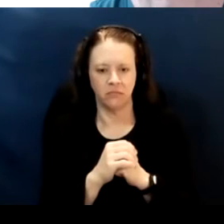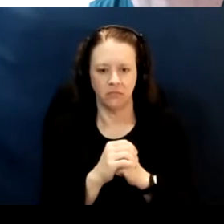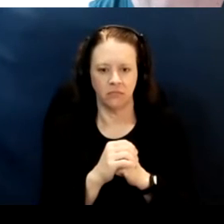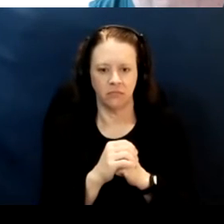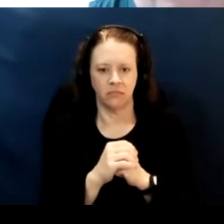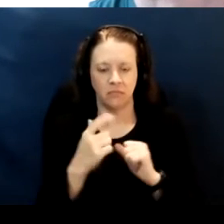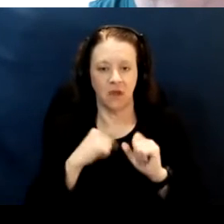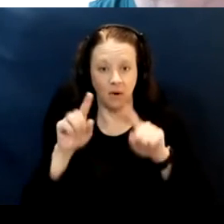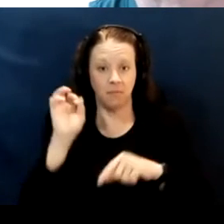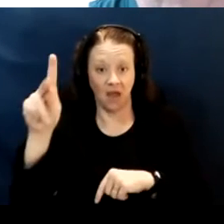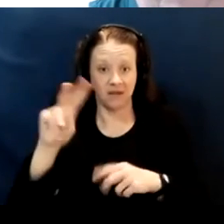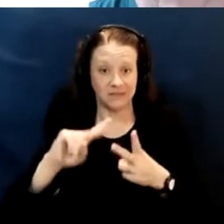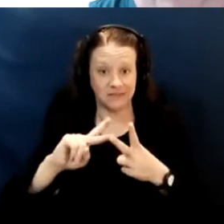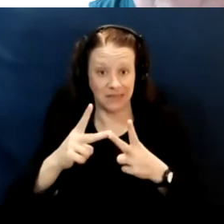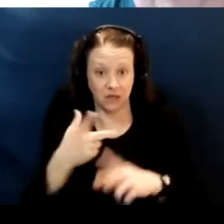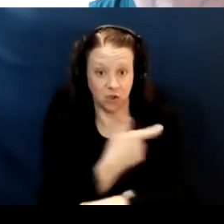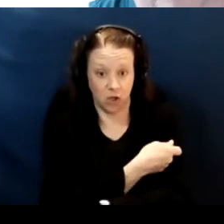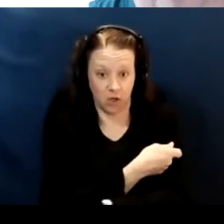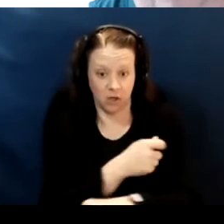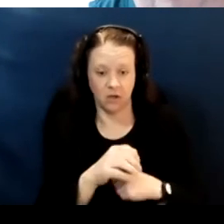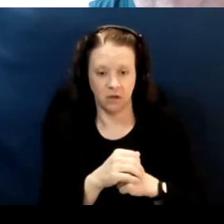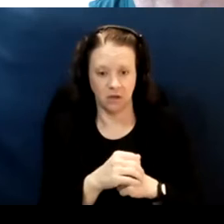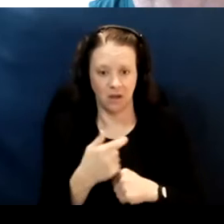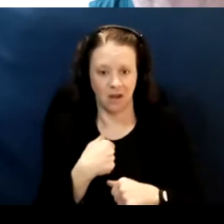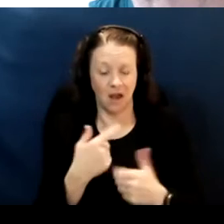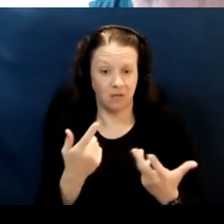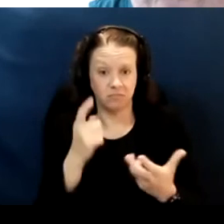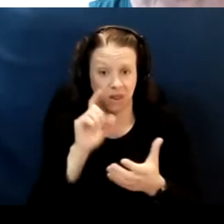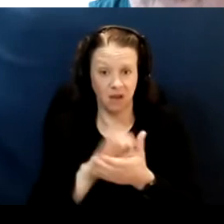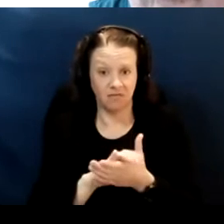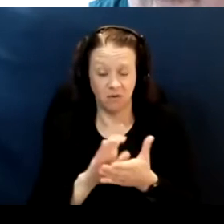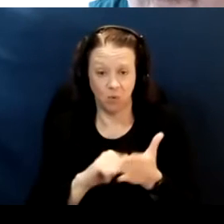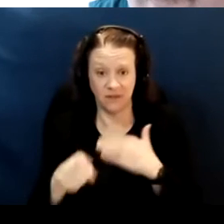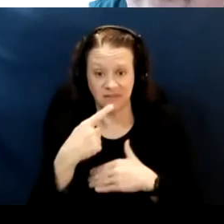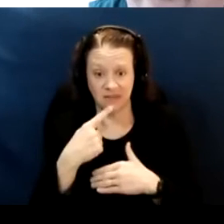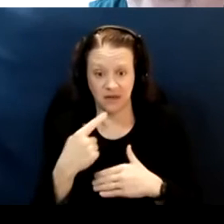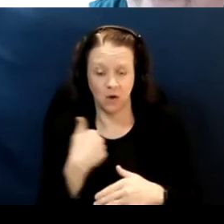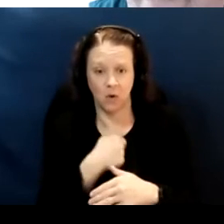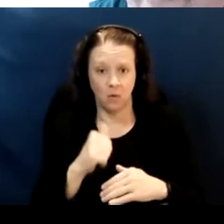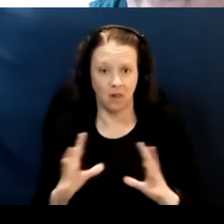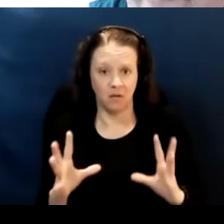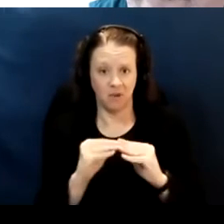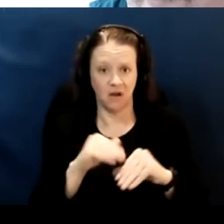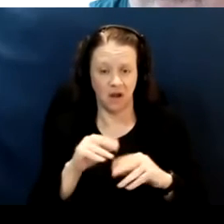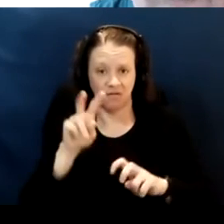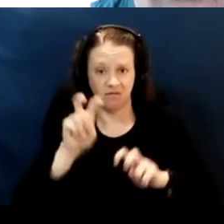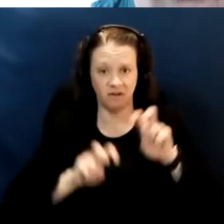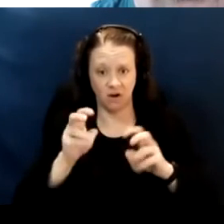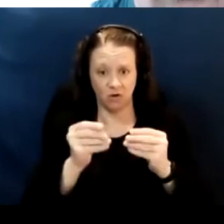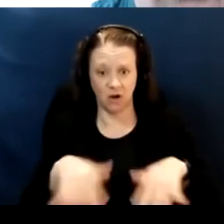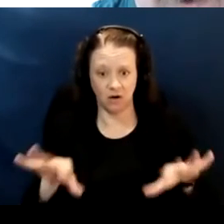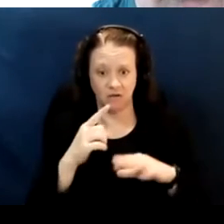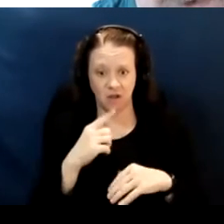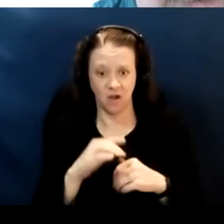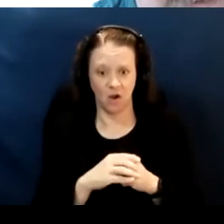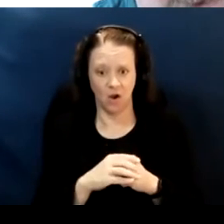I went back for my second shot. I believed the way they said, oh, we're gonna meet at a fairground. I looked at it, oh, they're just gonna herd us